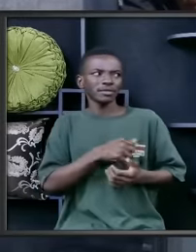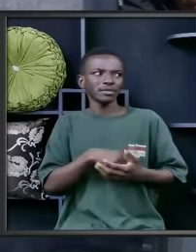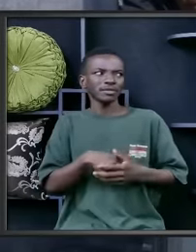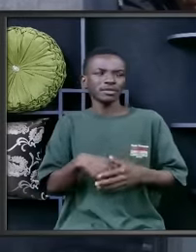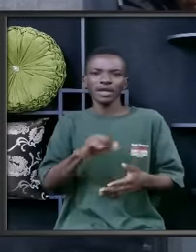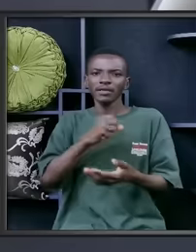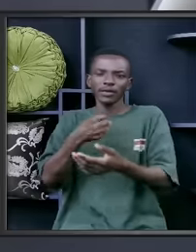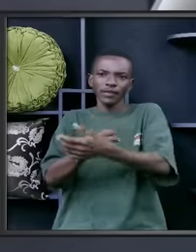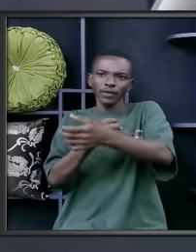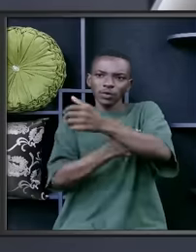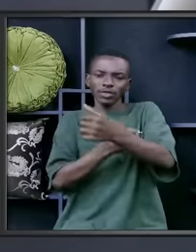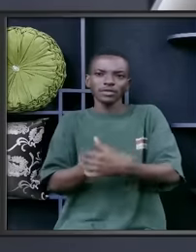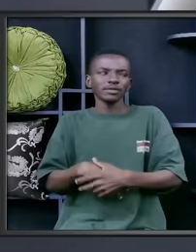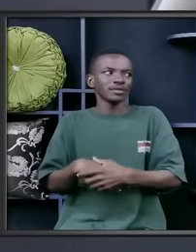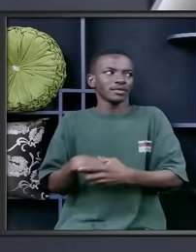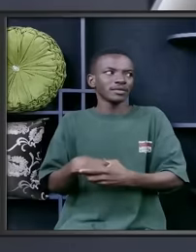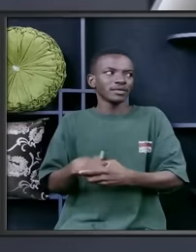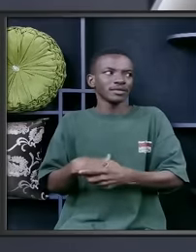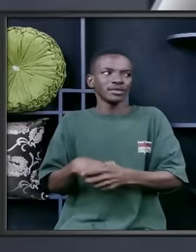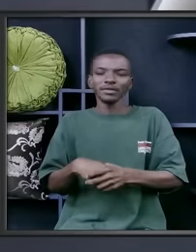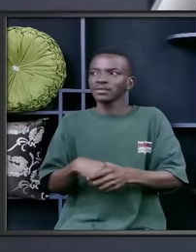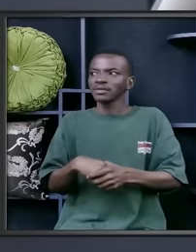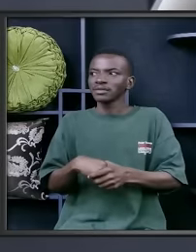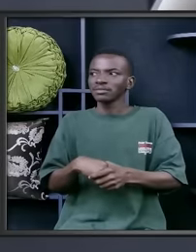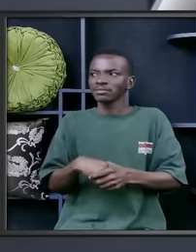They get the foundation. Yes. They make. Madam. So your son know they